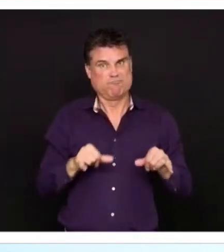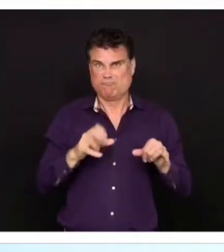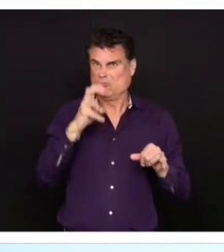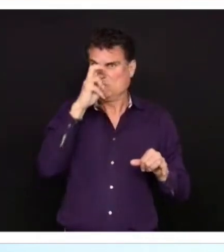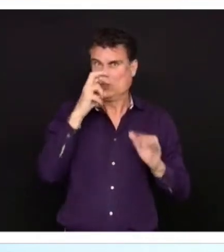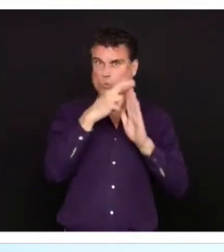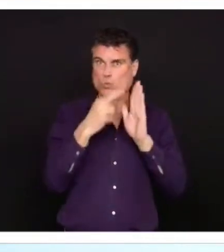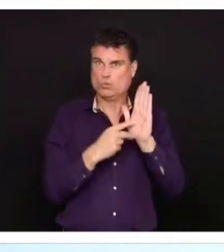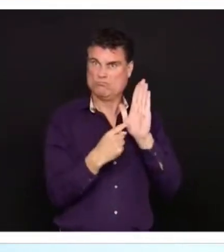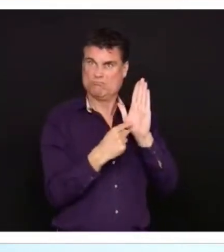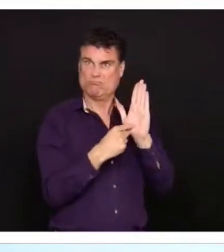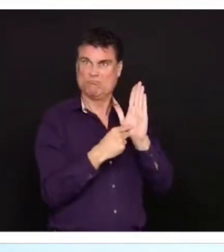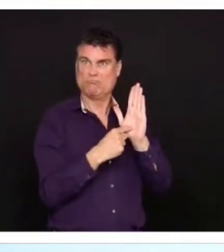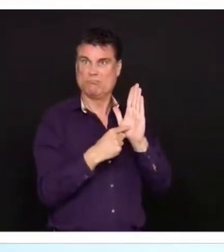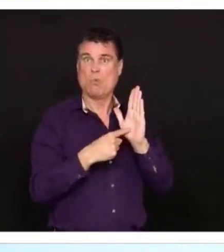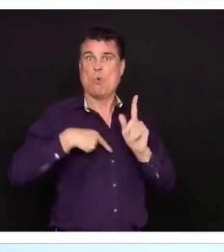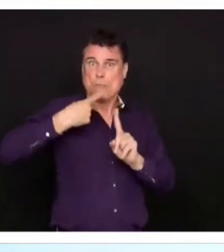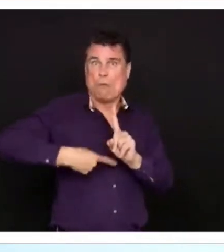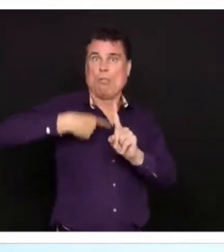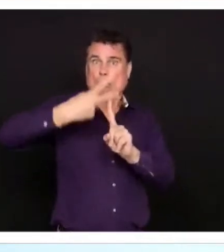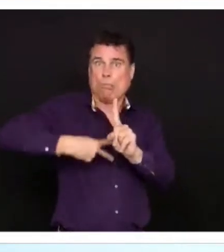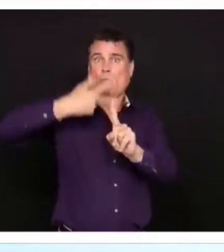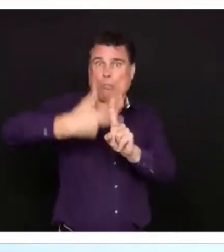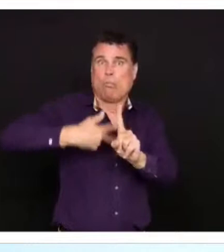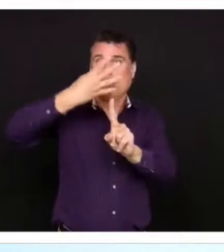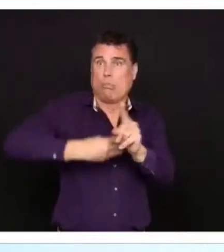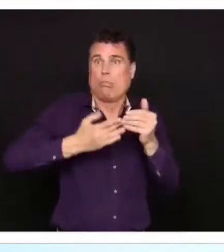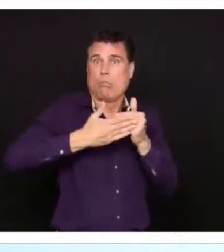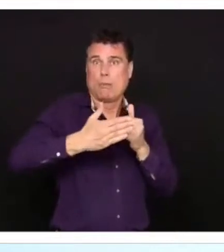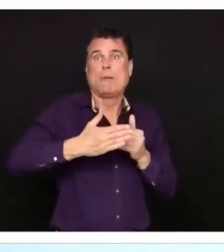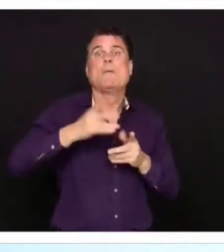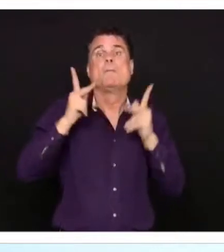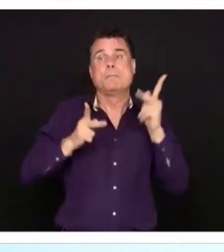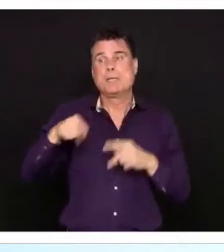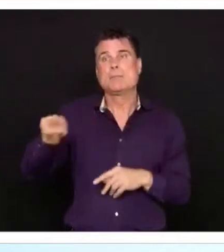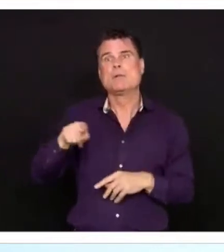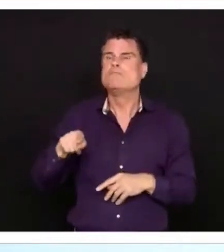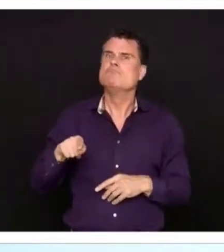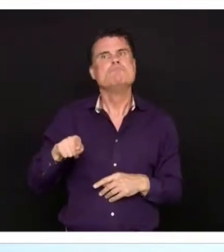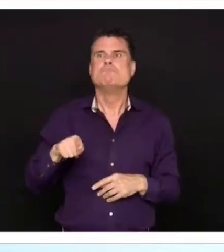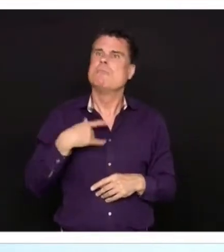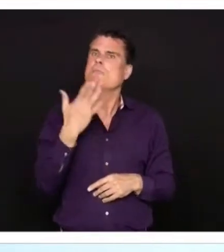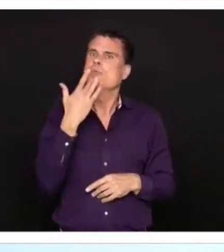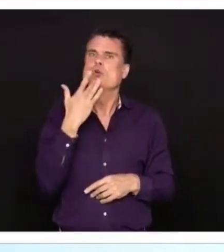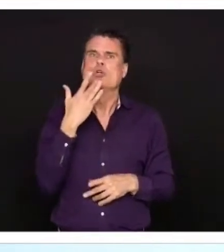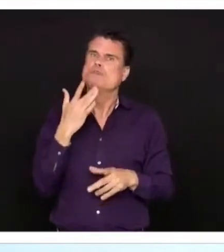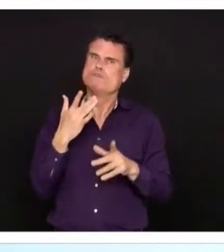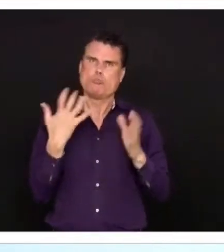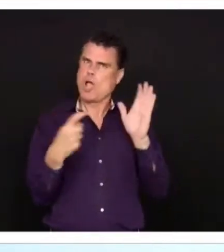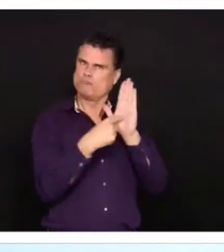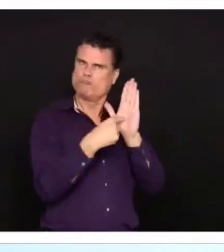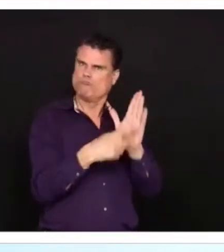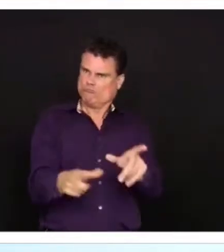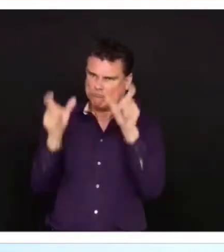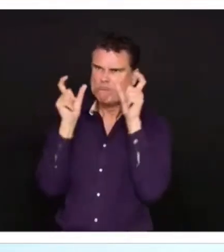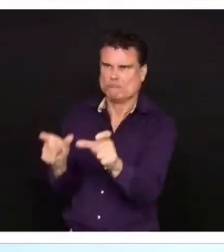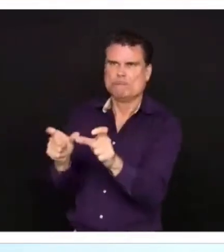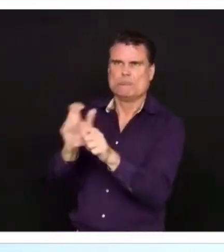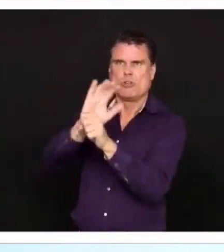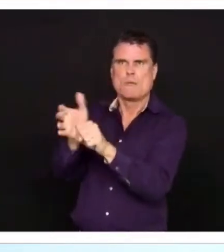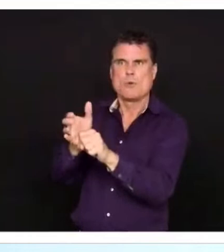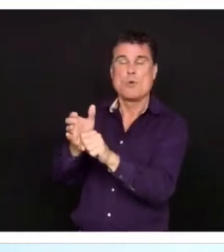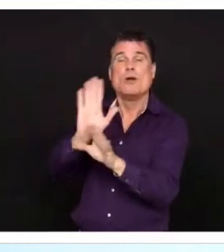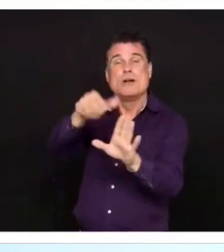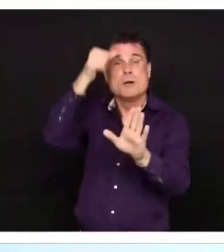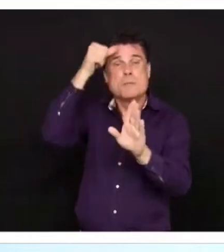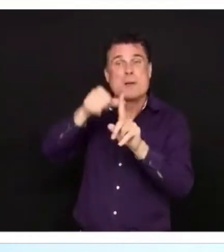graph and the modeling that Dr. Henry presented what the consequences of that would be. We can't go back to last